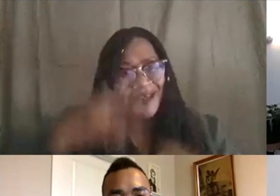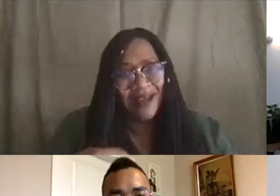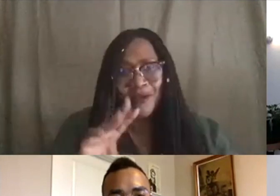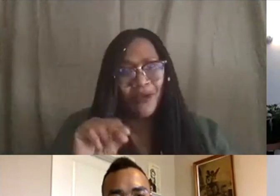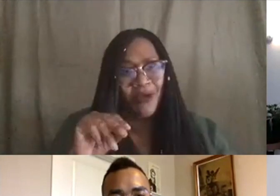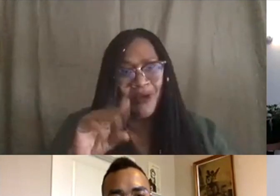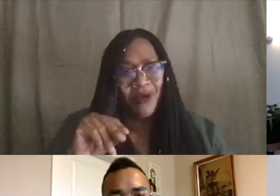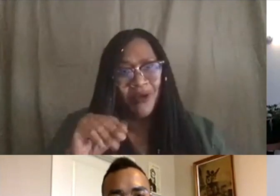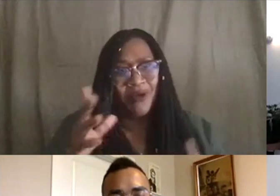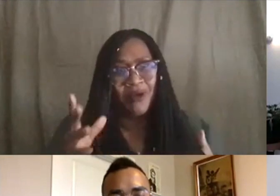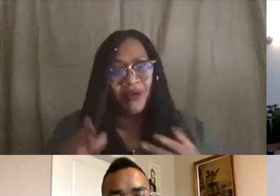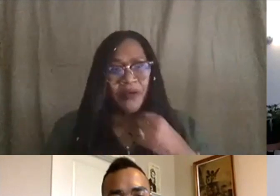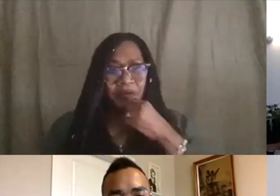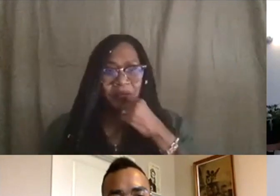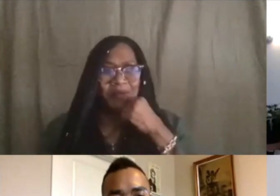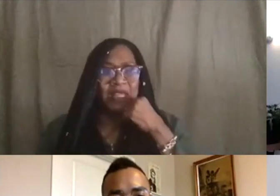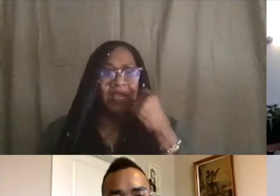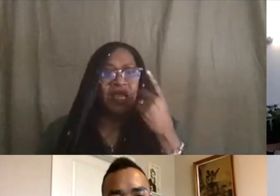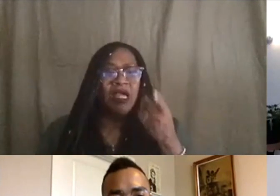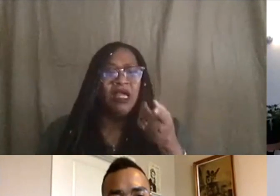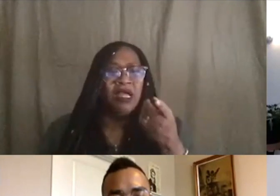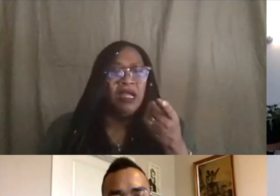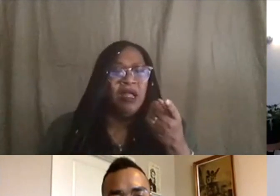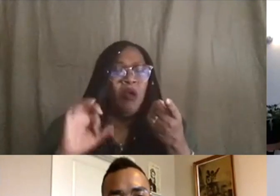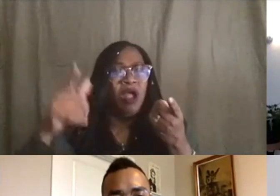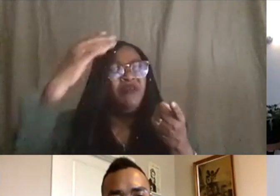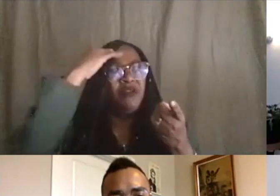You know, here is where I feel like